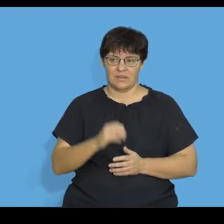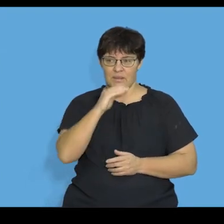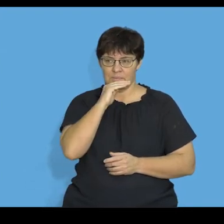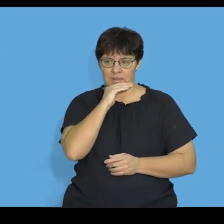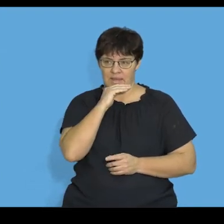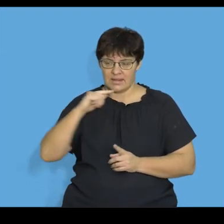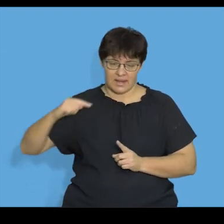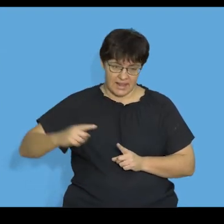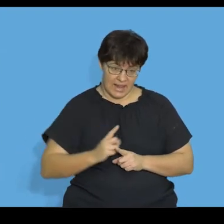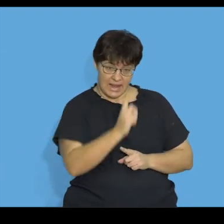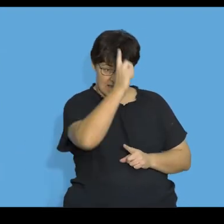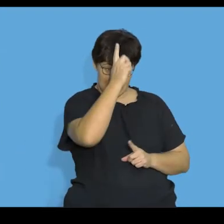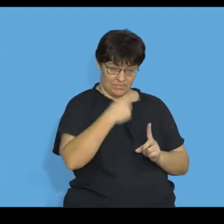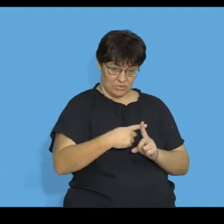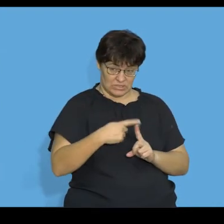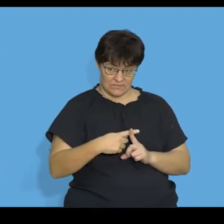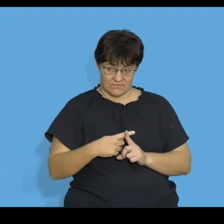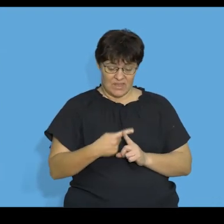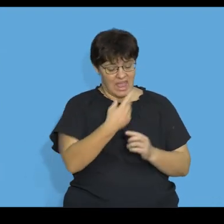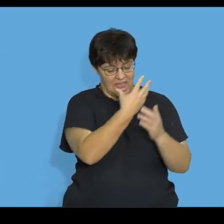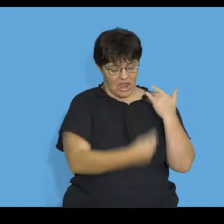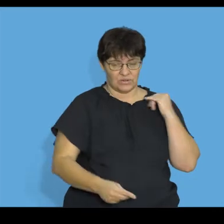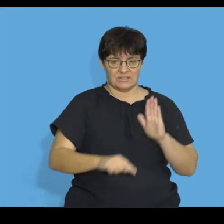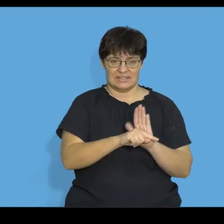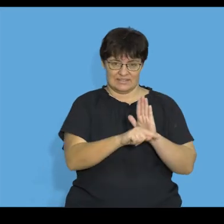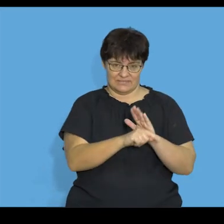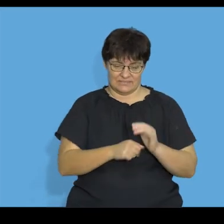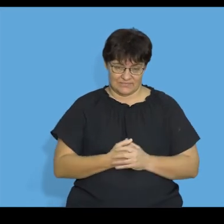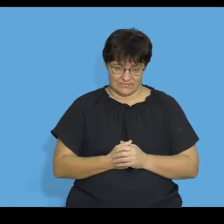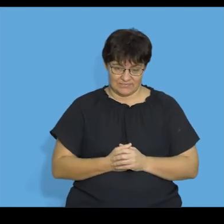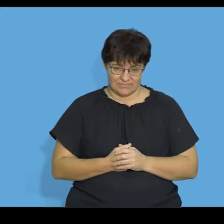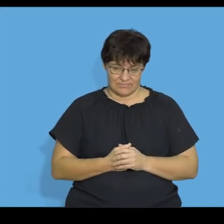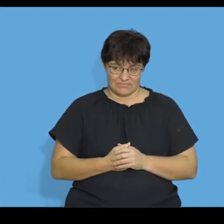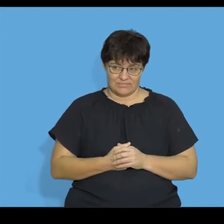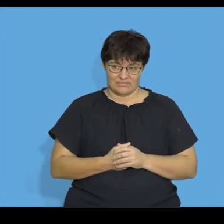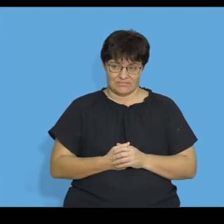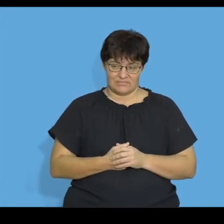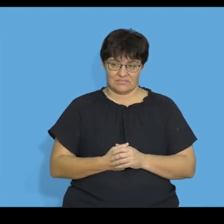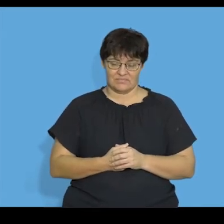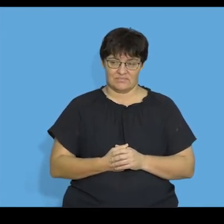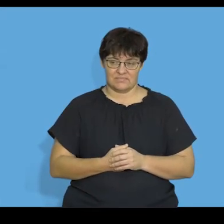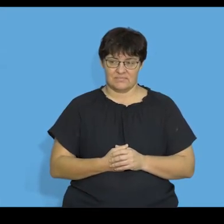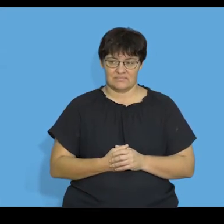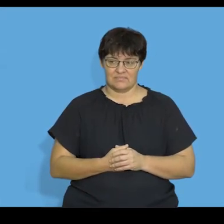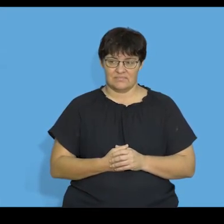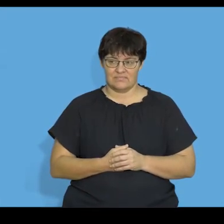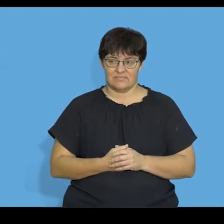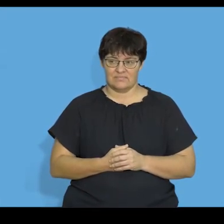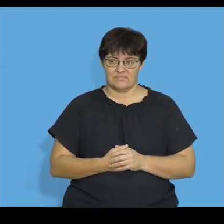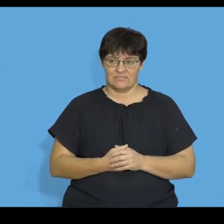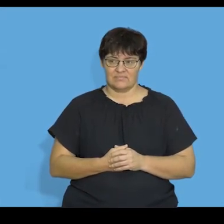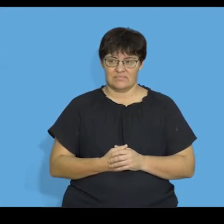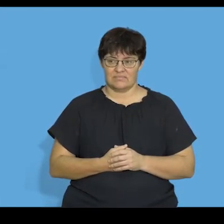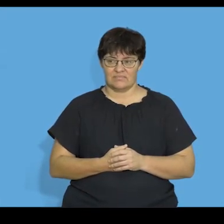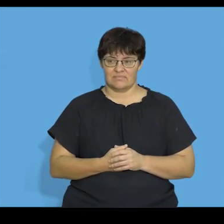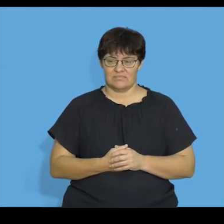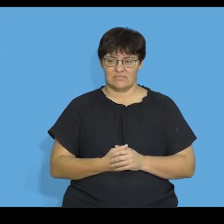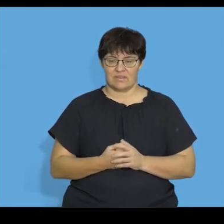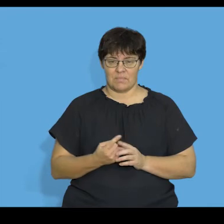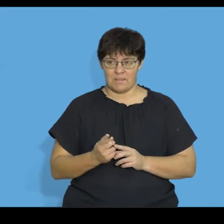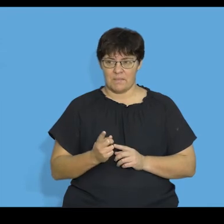that side. And that means that it must be going up over here, and it must be going along over here. And